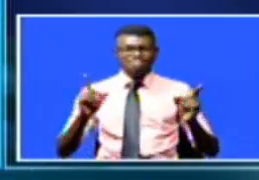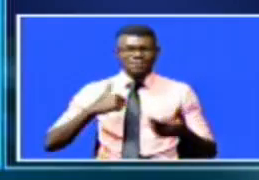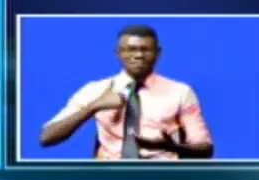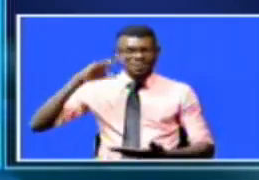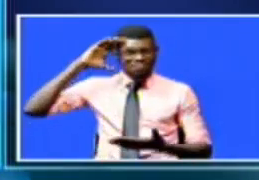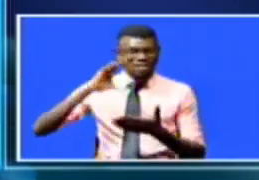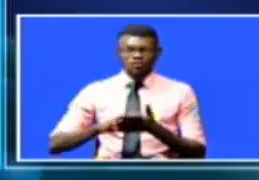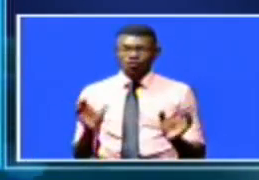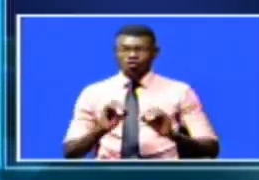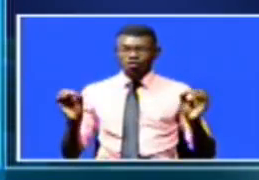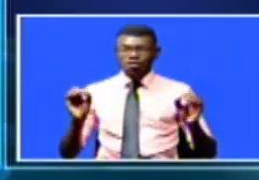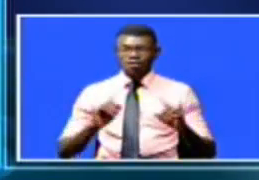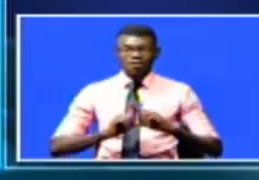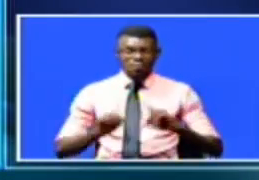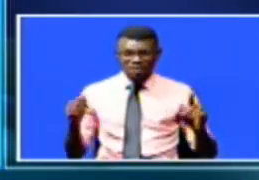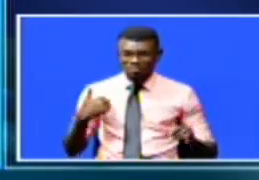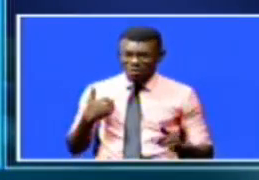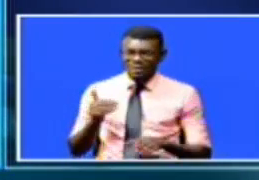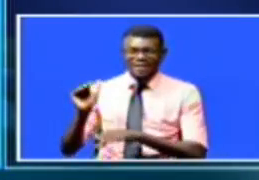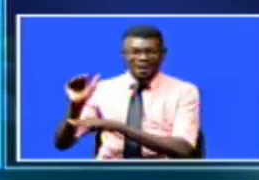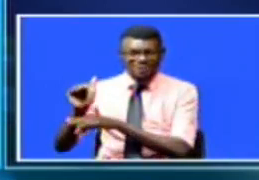call upon him to be able to